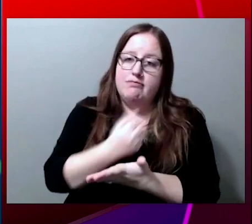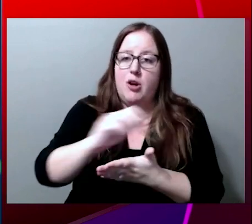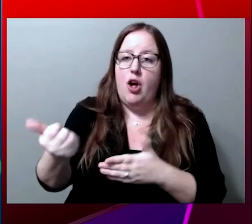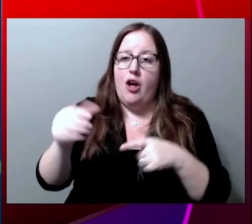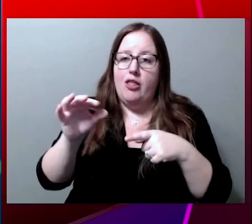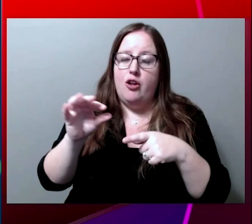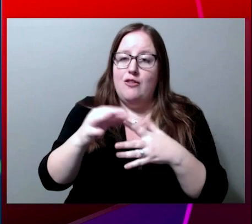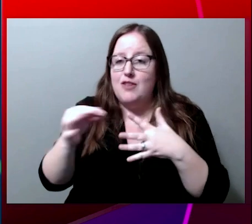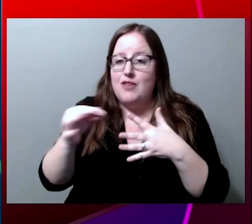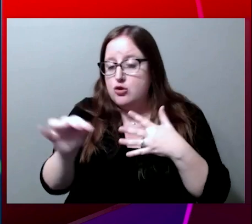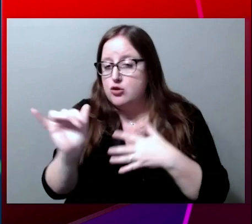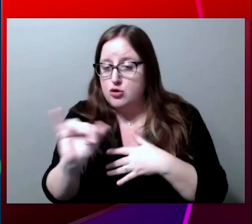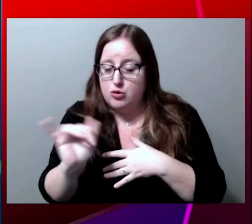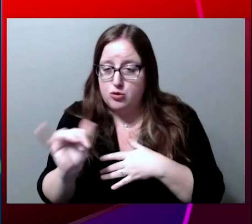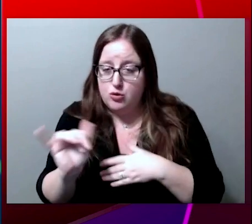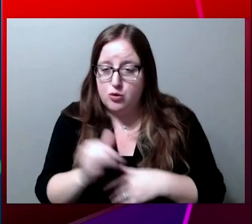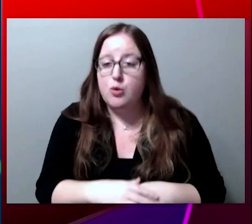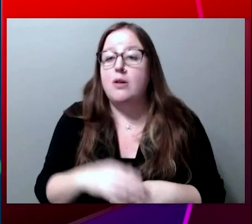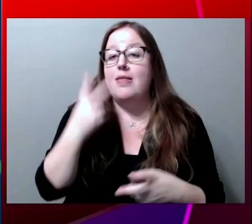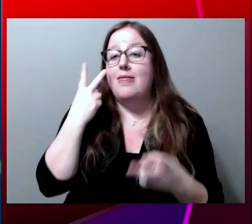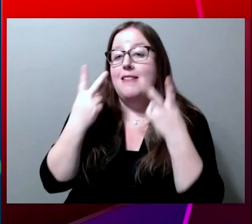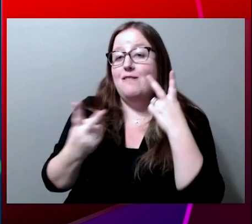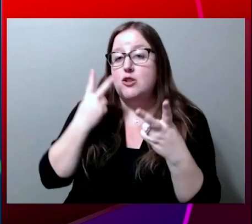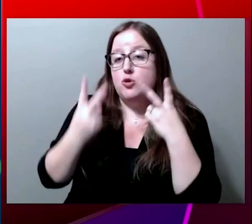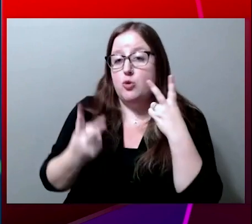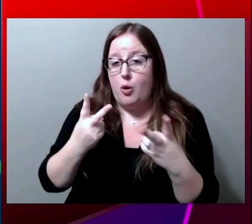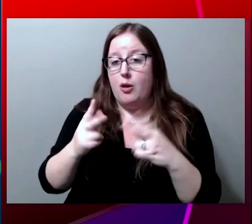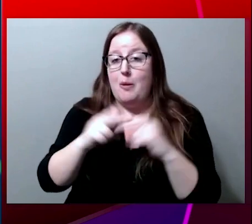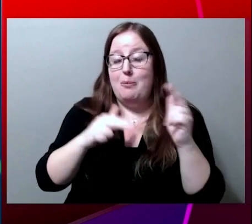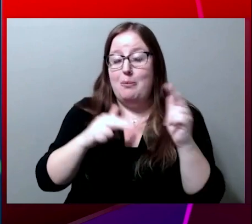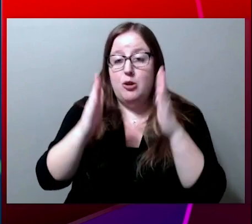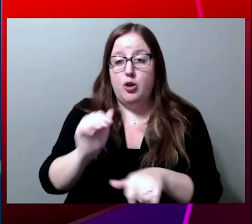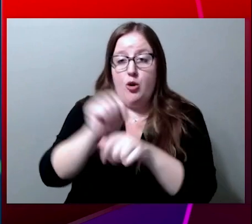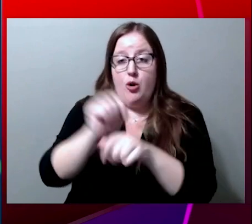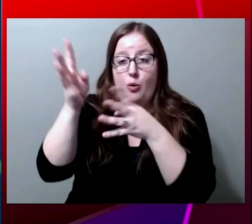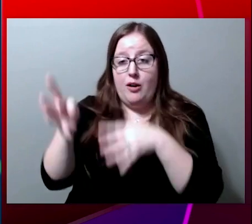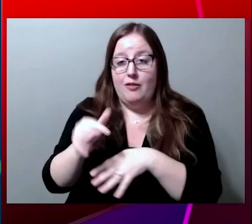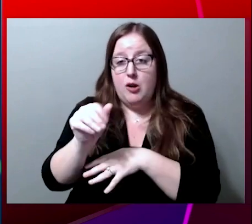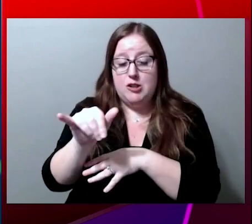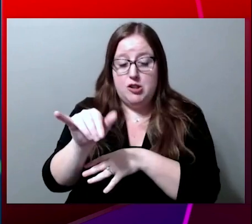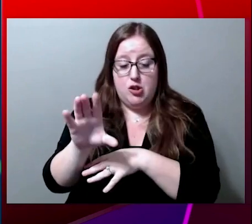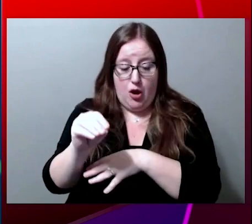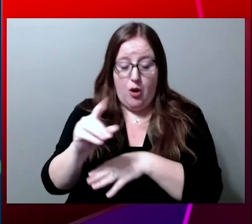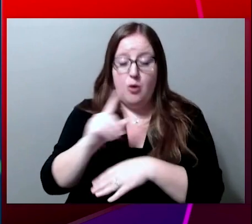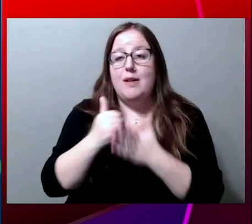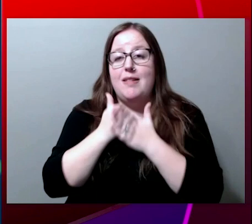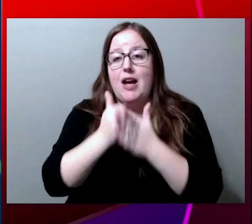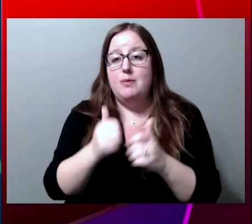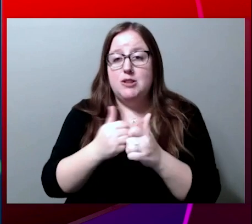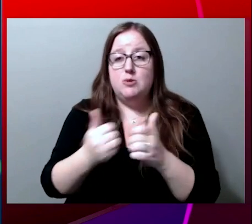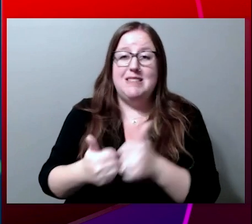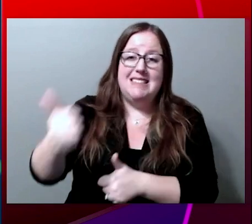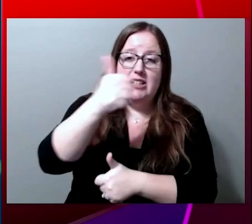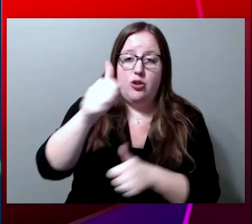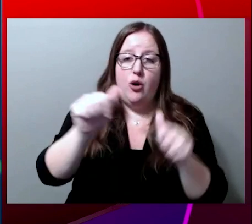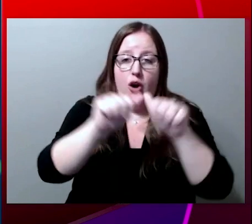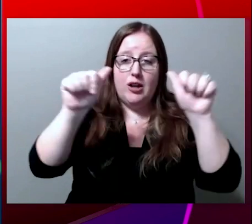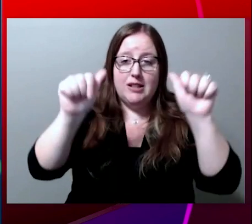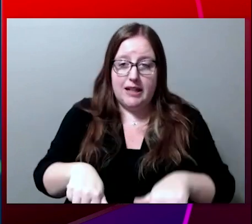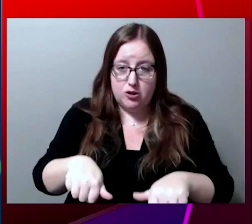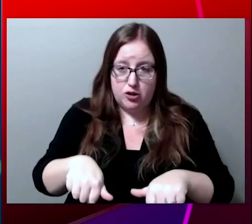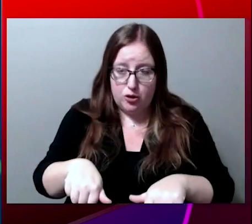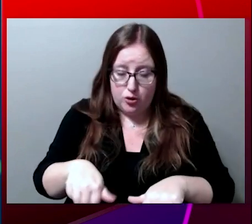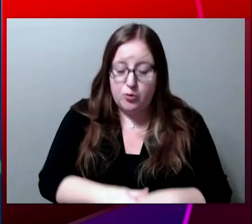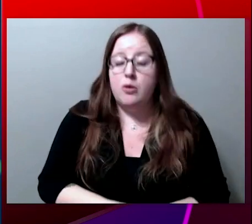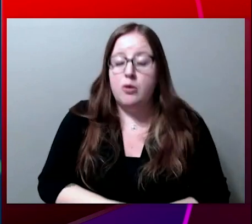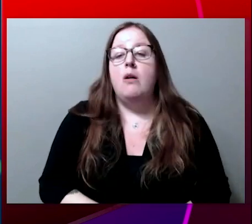has. So the visual builder workflow studio is really helpful for seeing your architecture, how it works. We